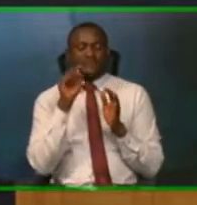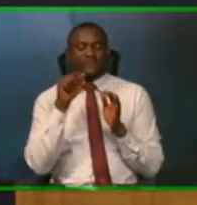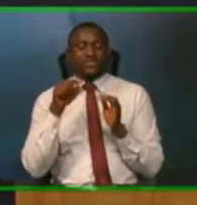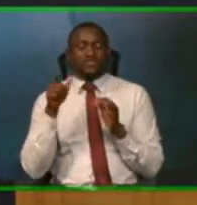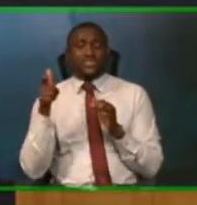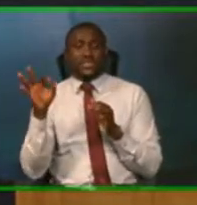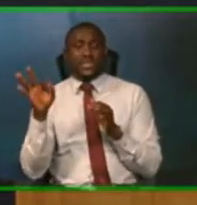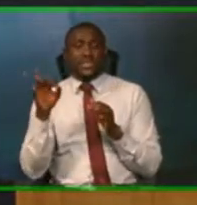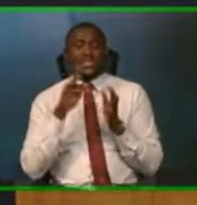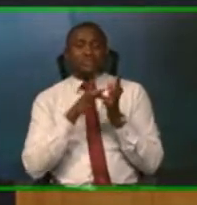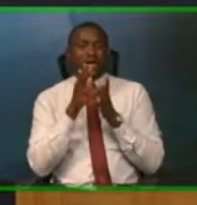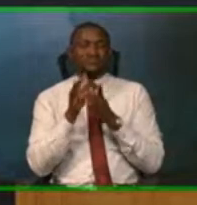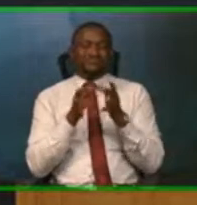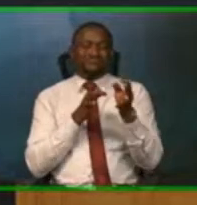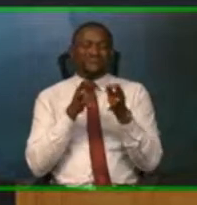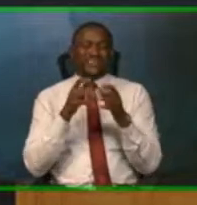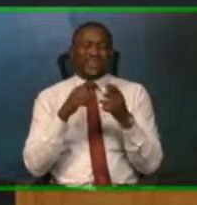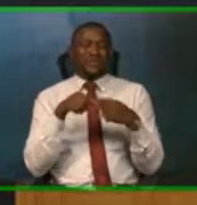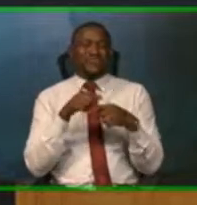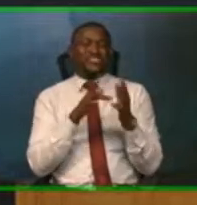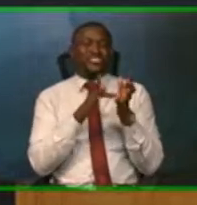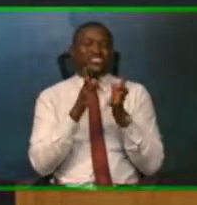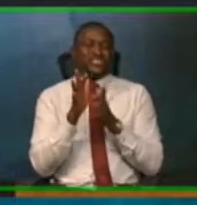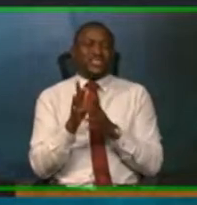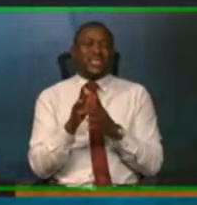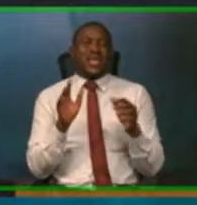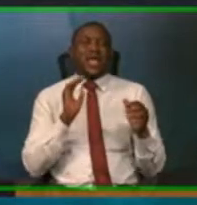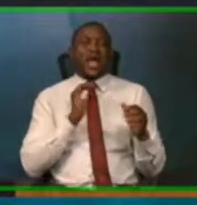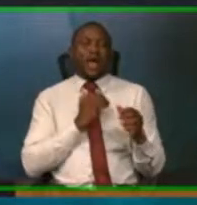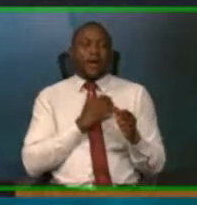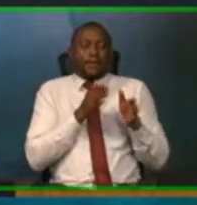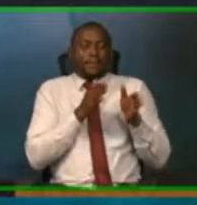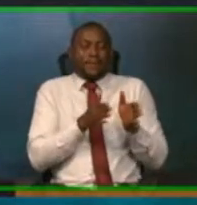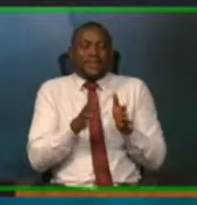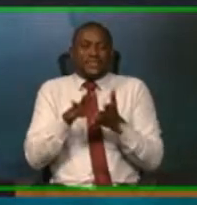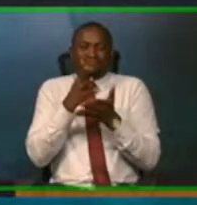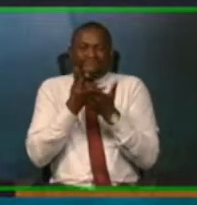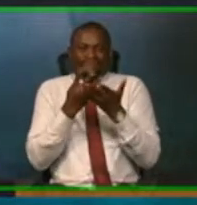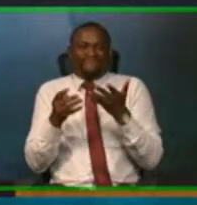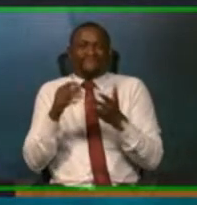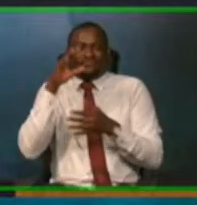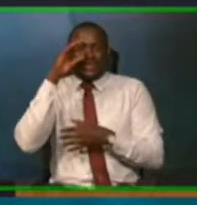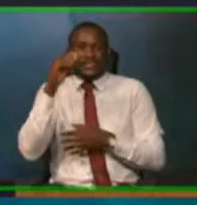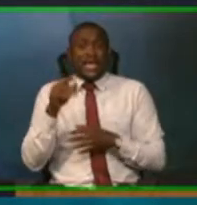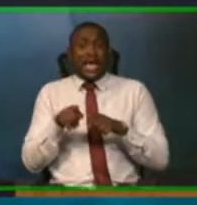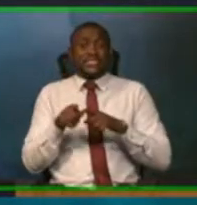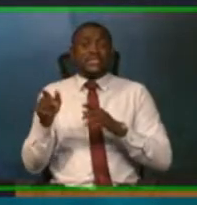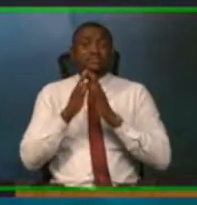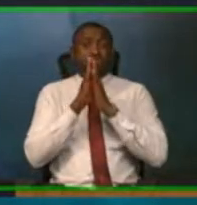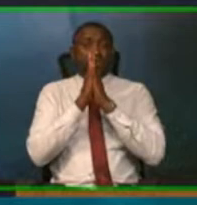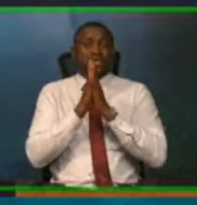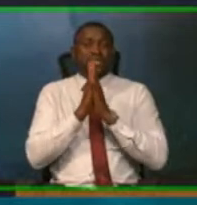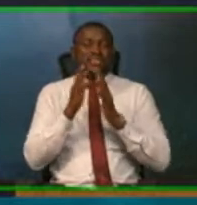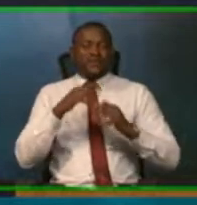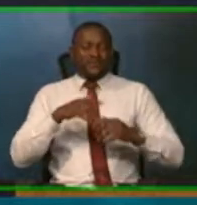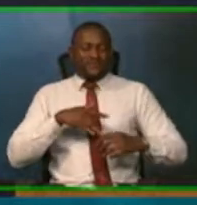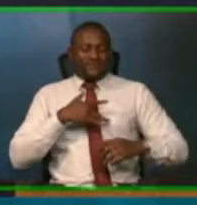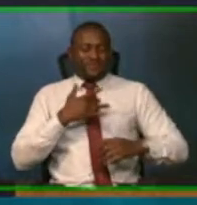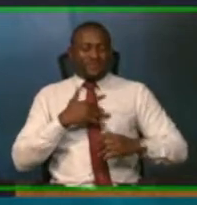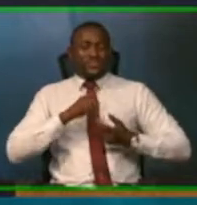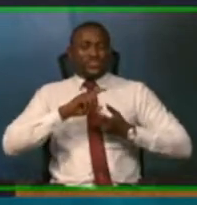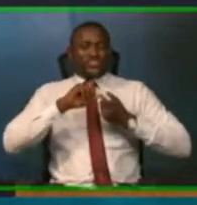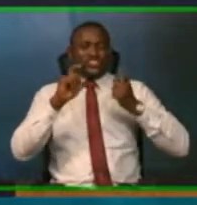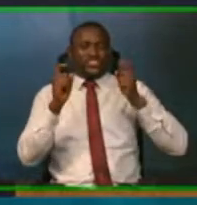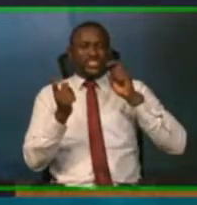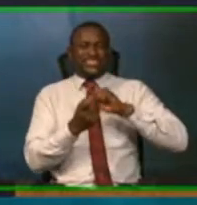the Bible speaking about Jesus again, our pattern man, he said, and as he prayed, the fashion of his countenance was altered